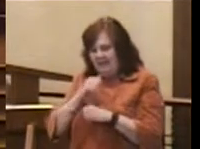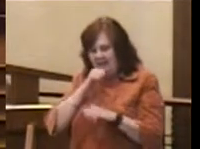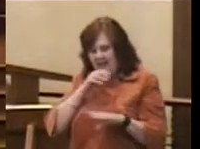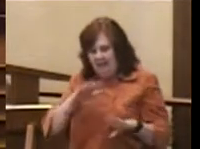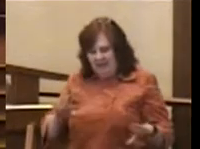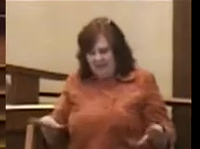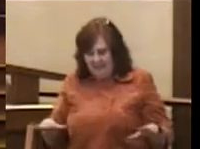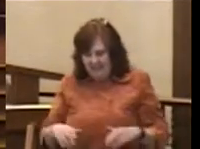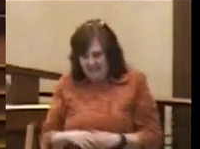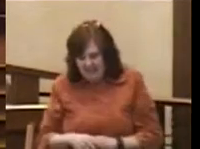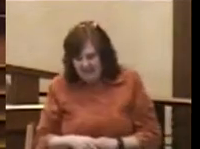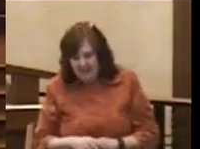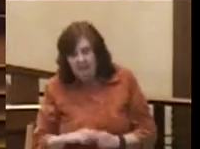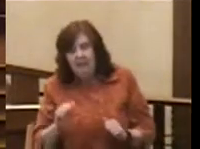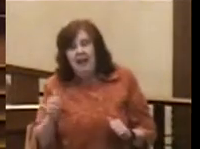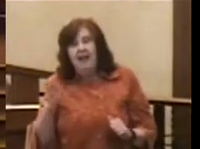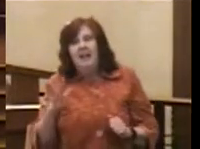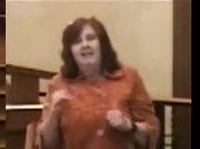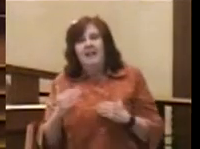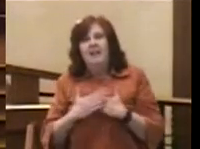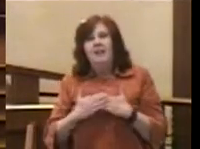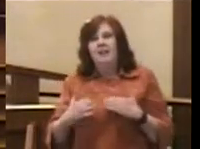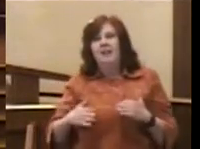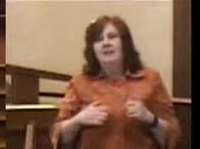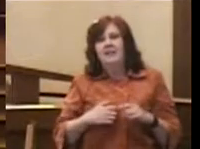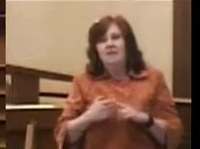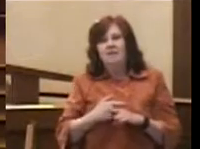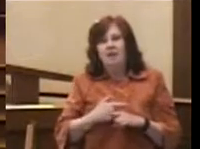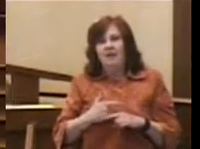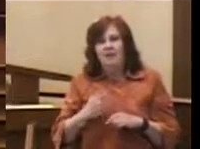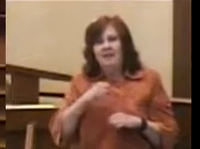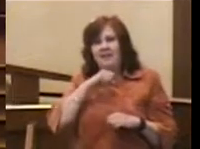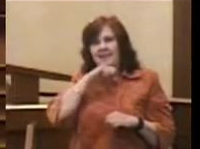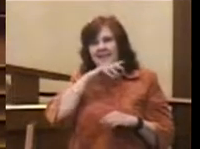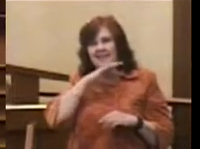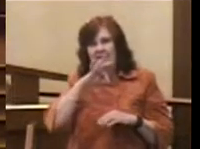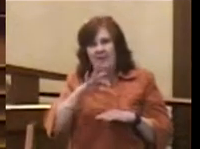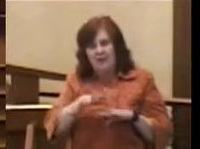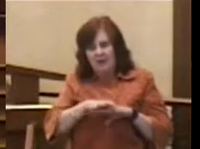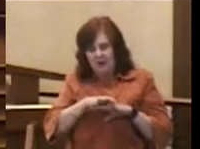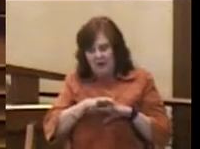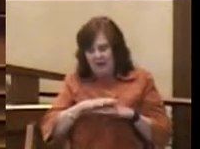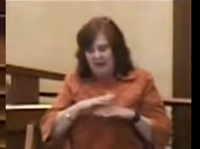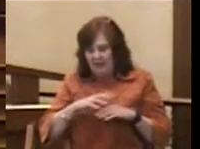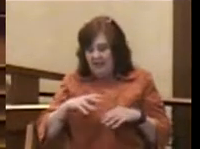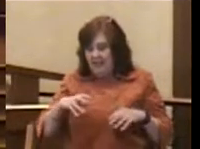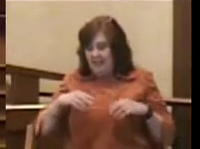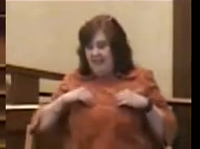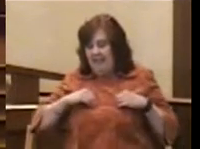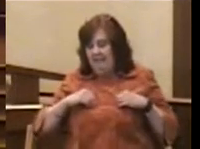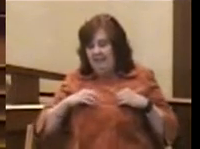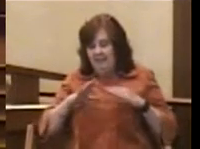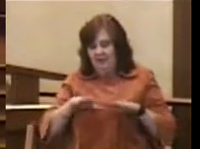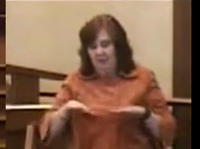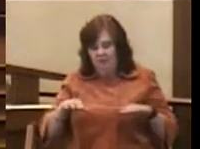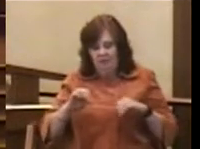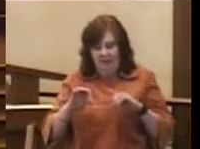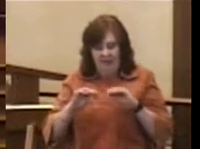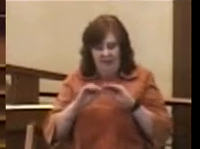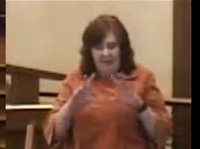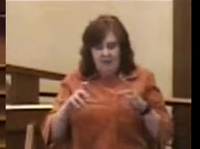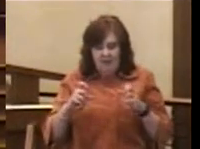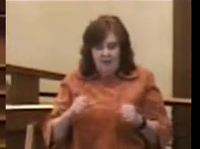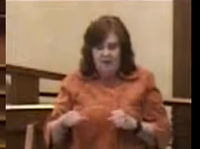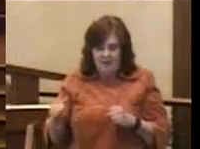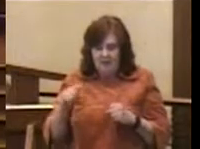blessing. May God, who has called us forth from the dust of the earth and claimed us as children of the light, strengthen you on